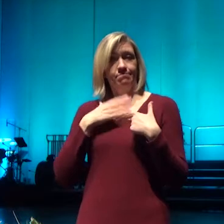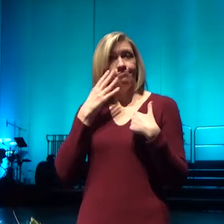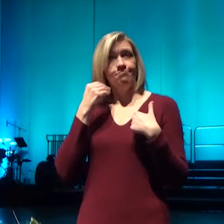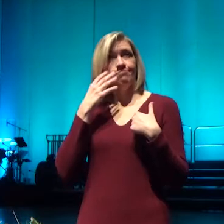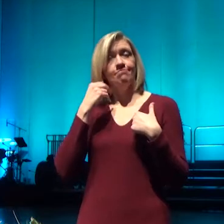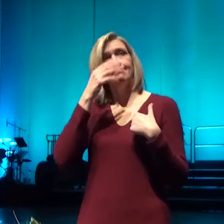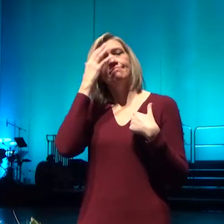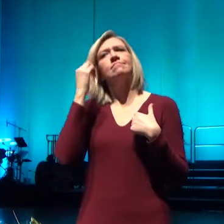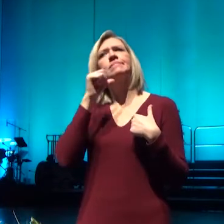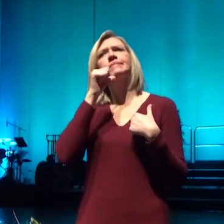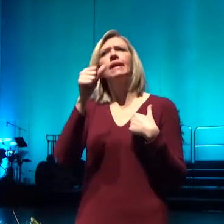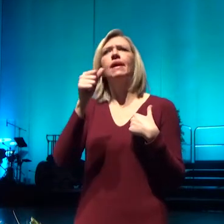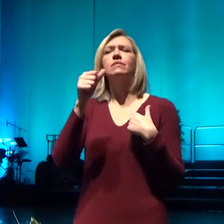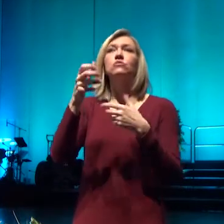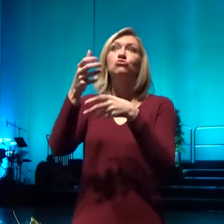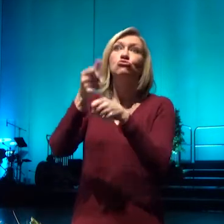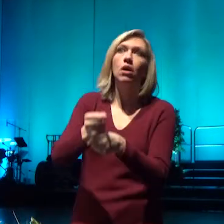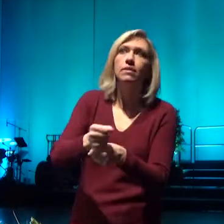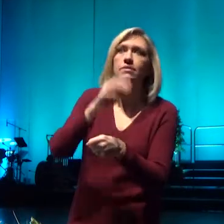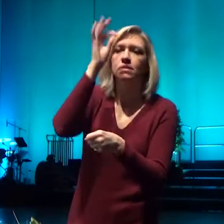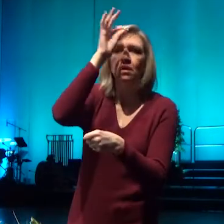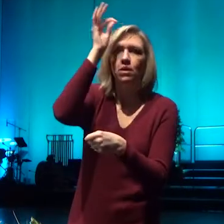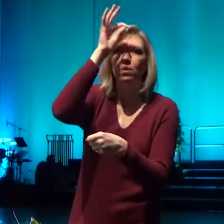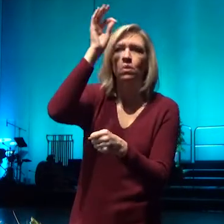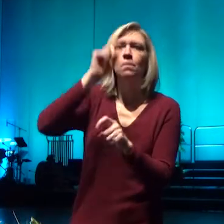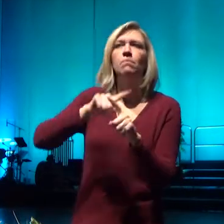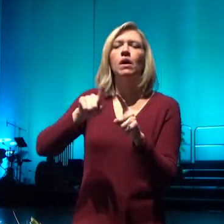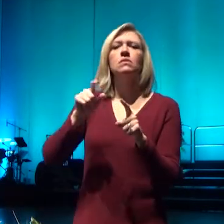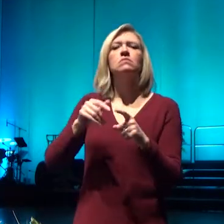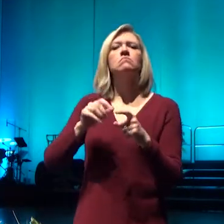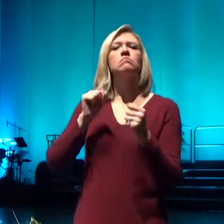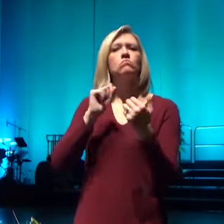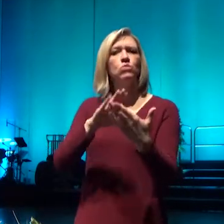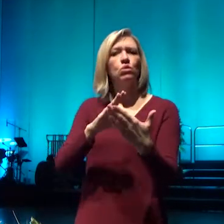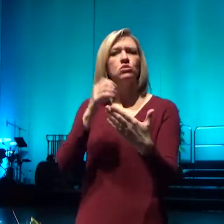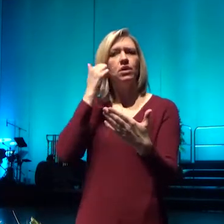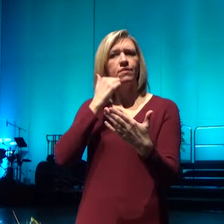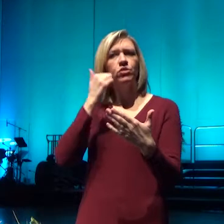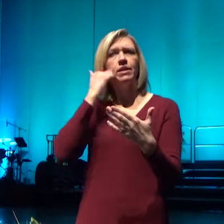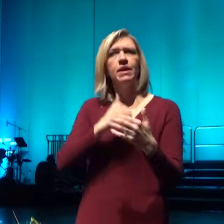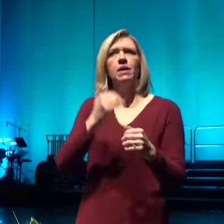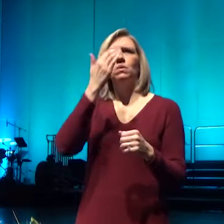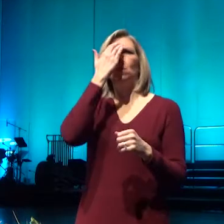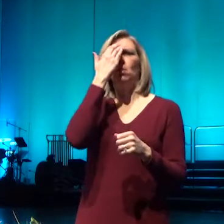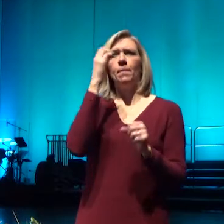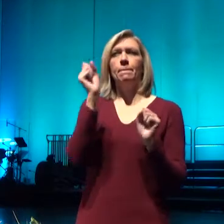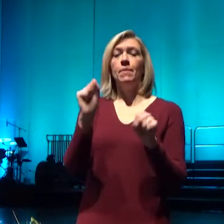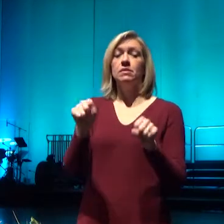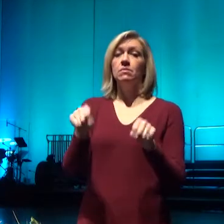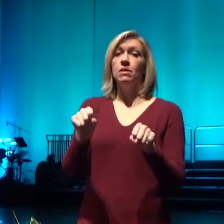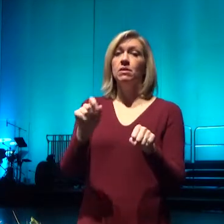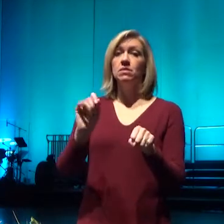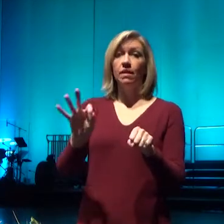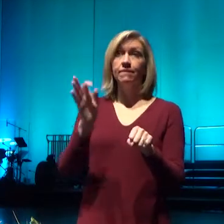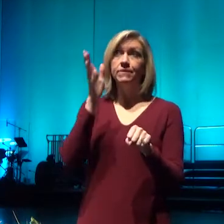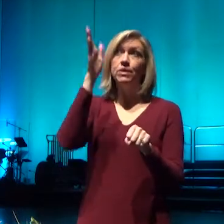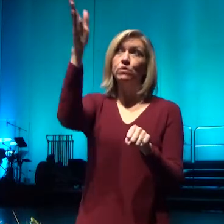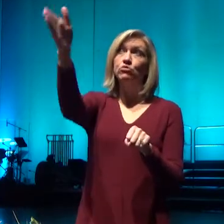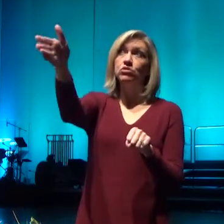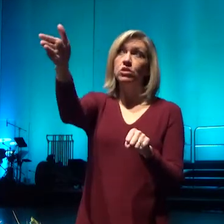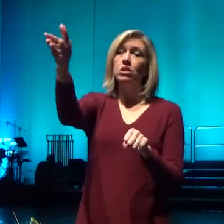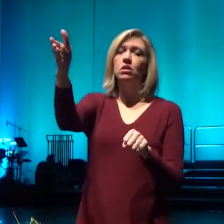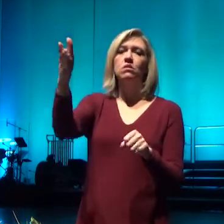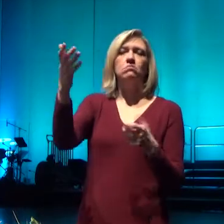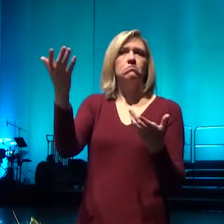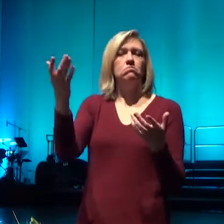not to necessarily trust the unknown, but to approach each and every day knowing that the possibilities of my future rest